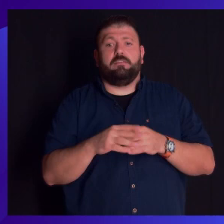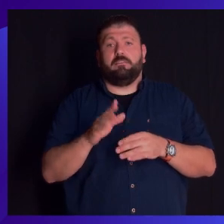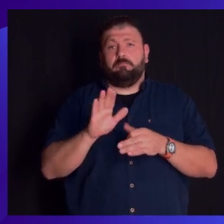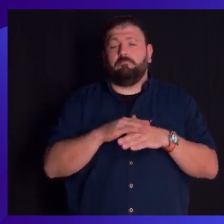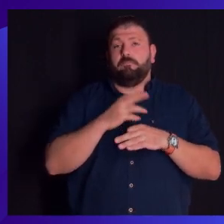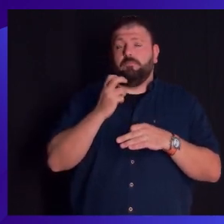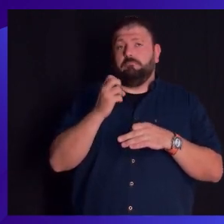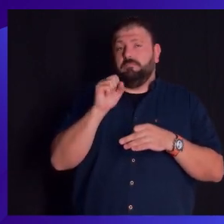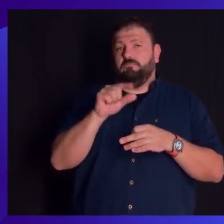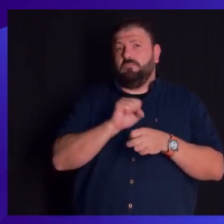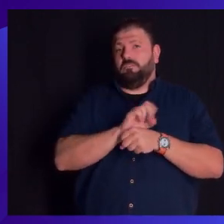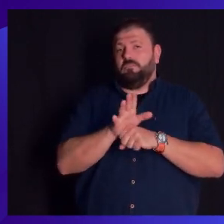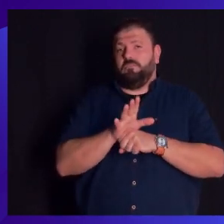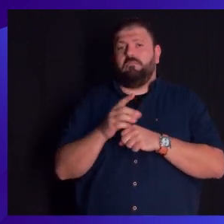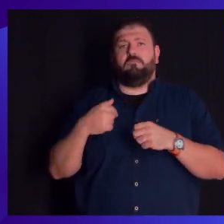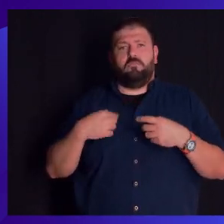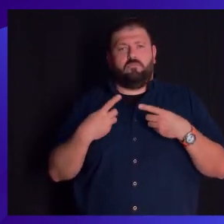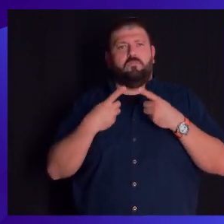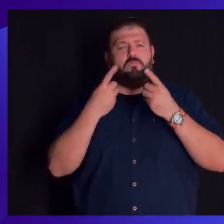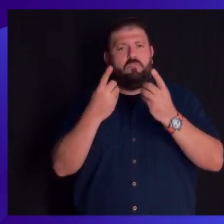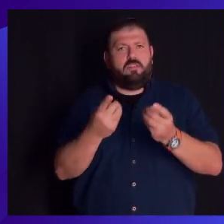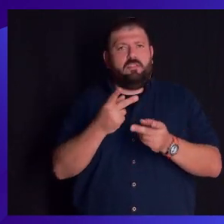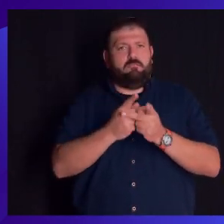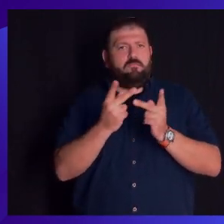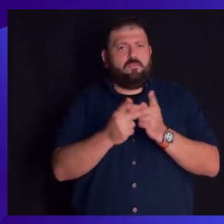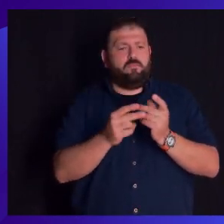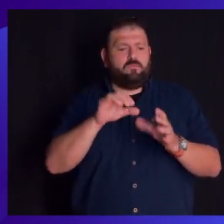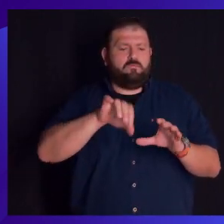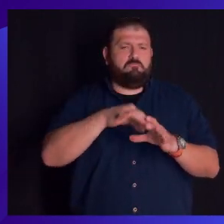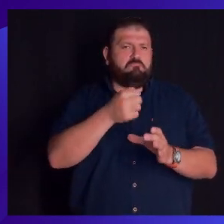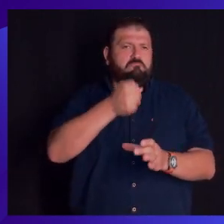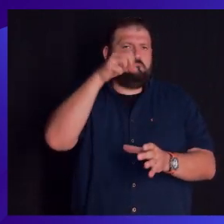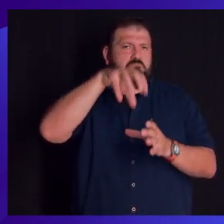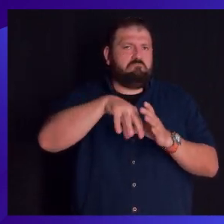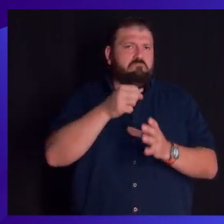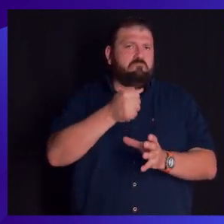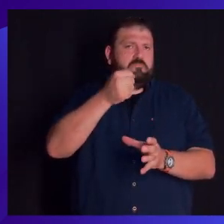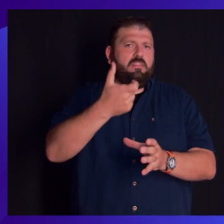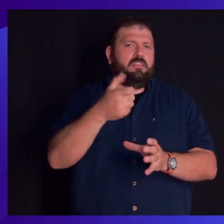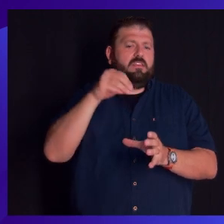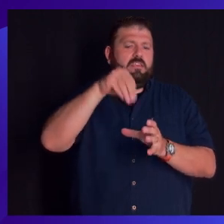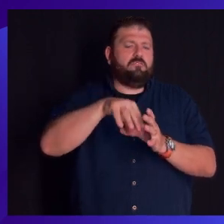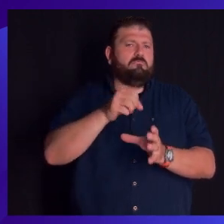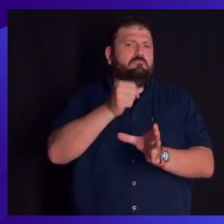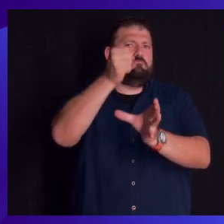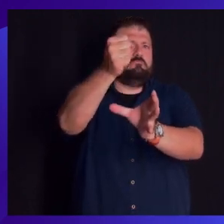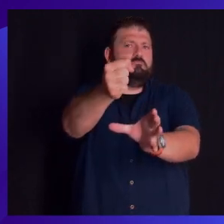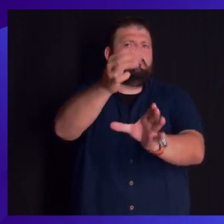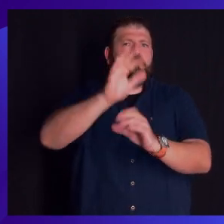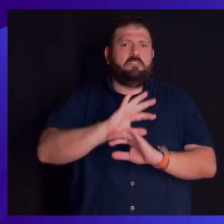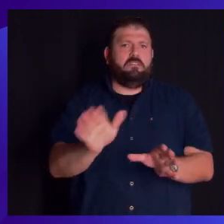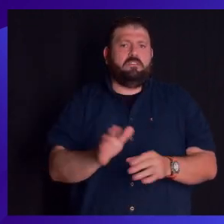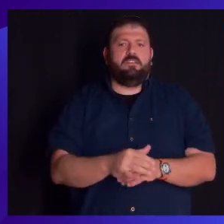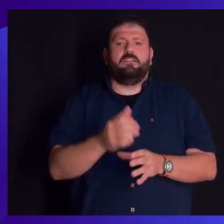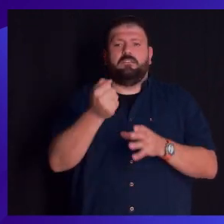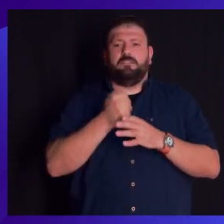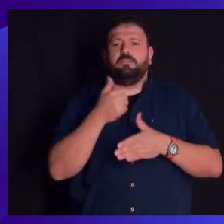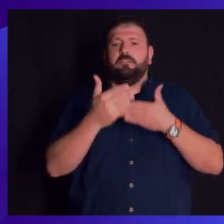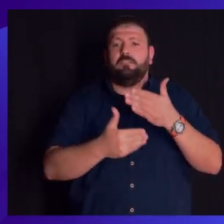So I I gave this person the product over the fence, the money. He gave me the money.